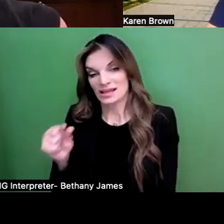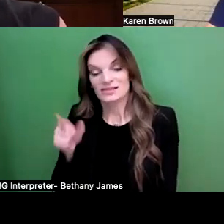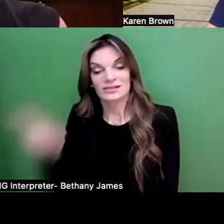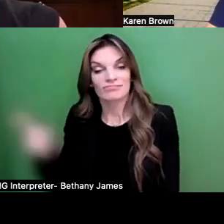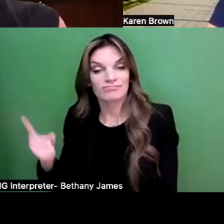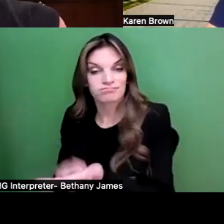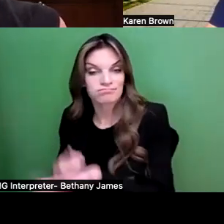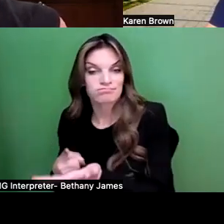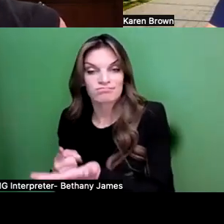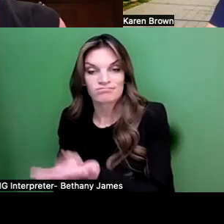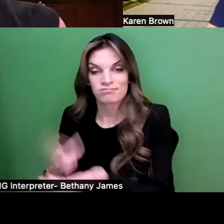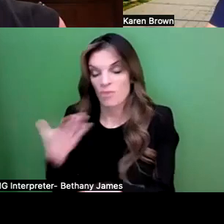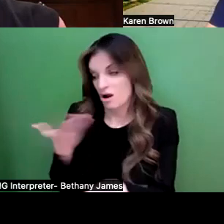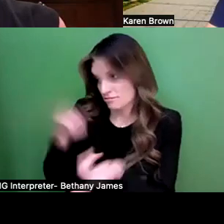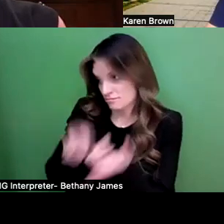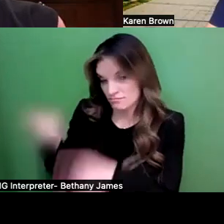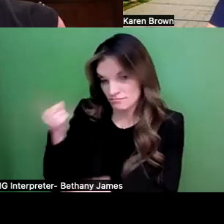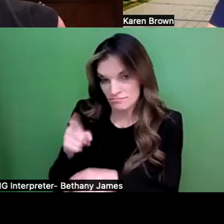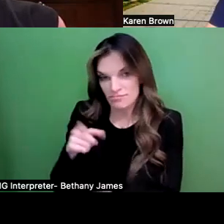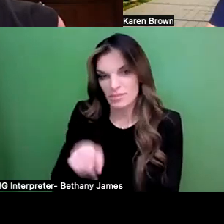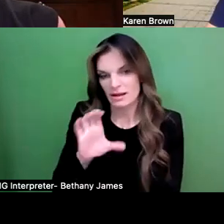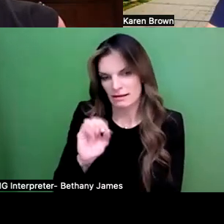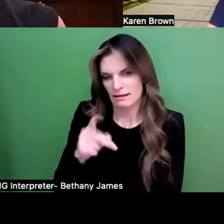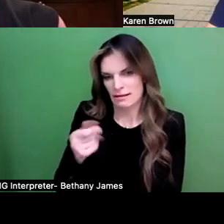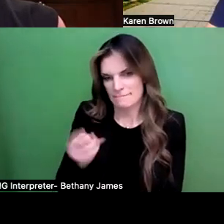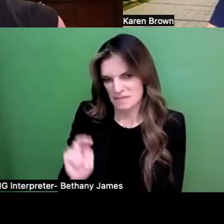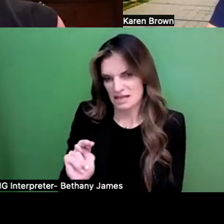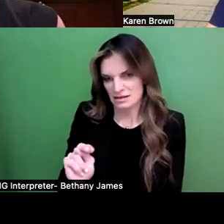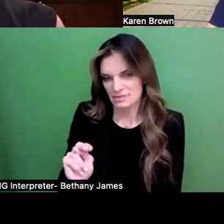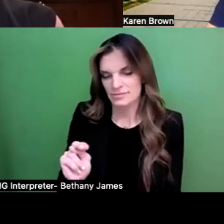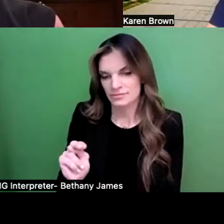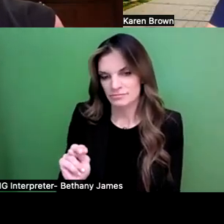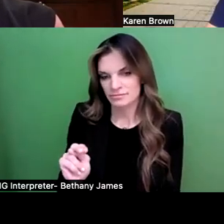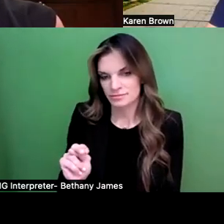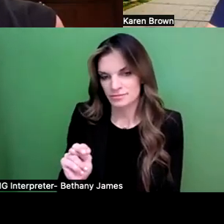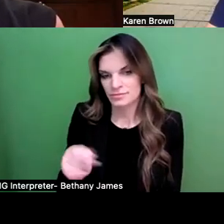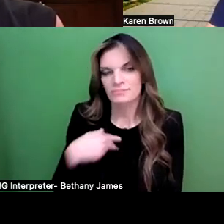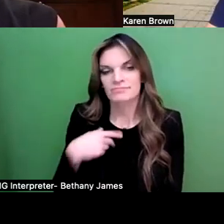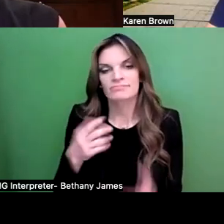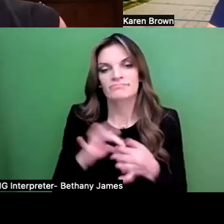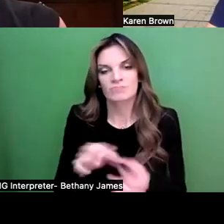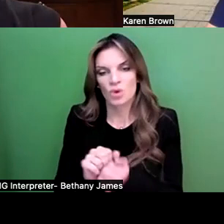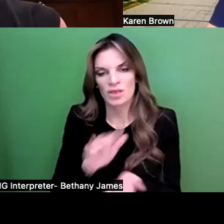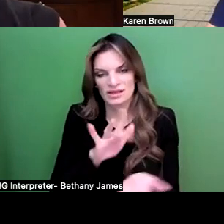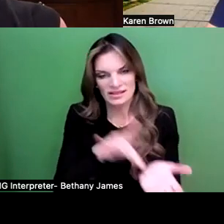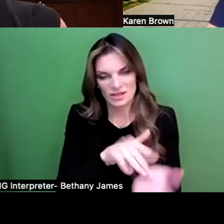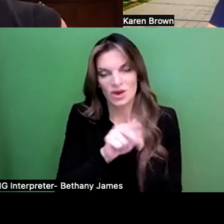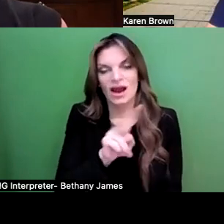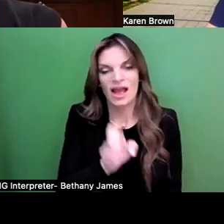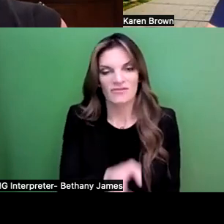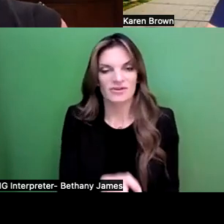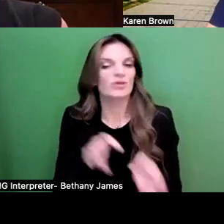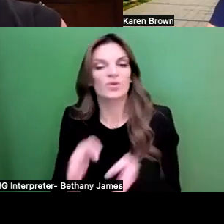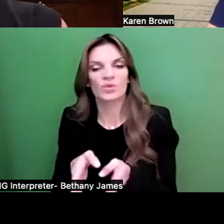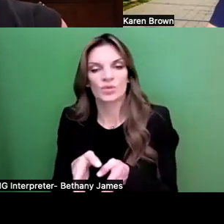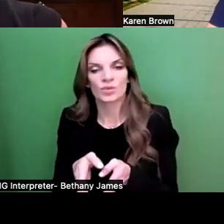can live with, what we can live with, so that we can build something along that corridor between Central Avenue and Dixon that's not offensive to the